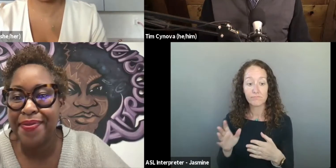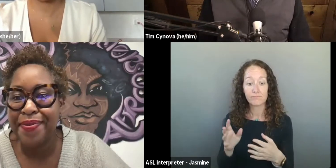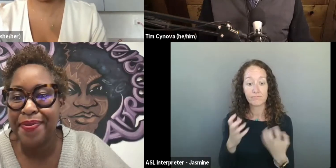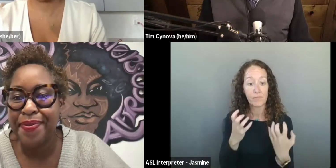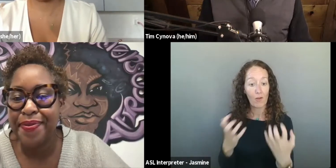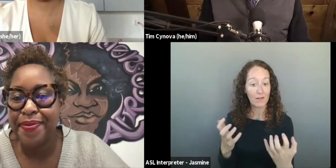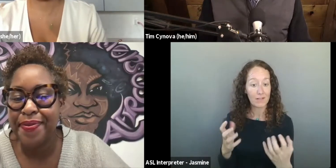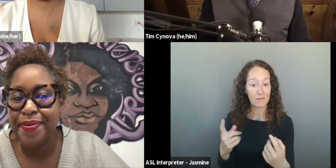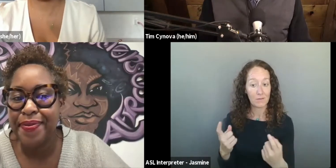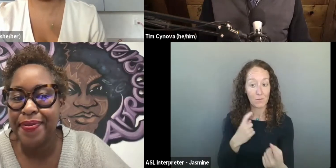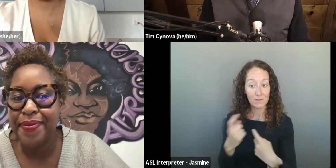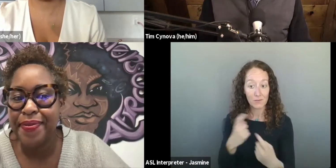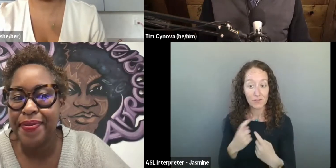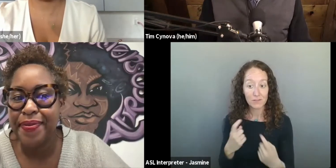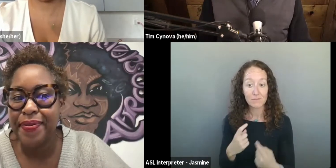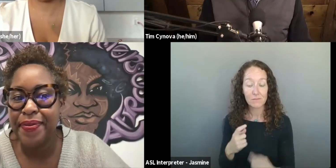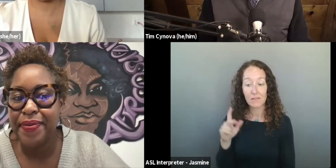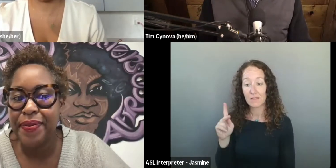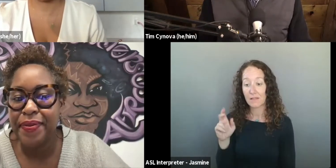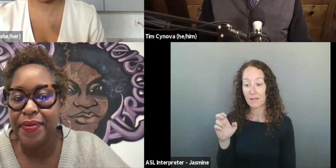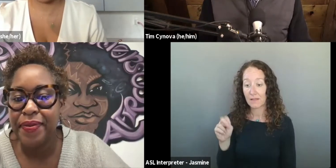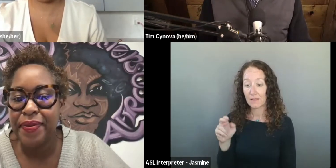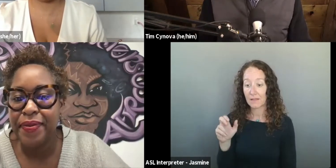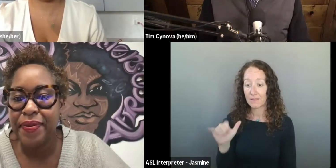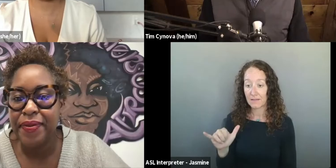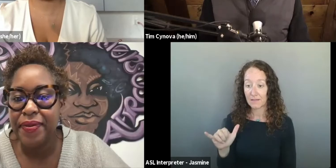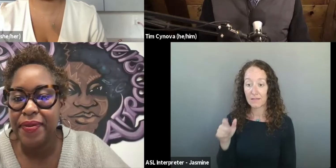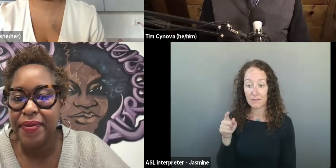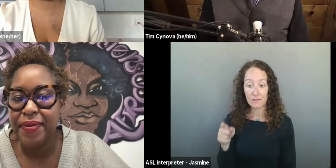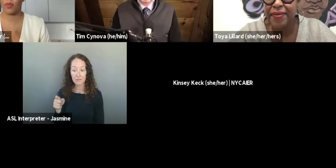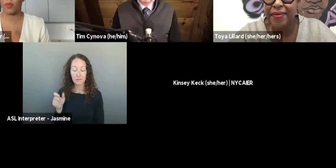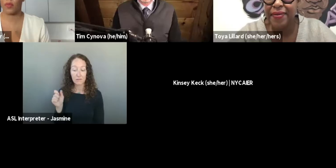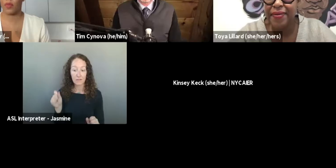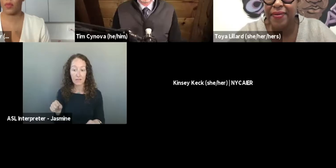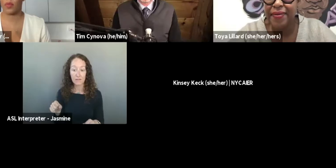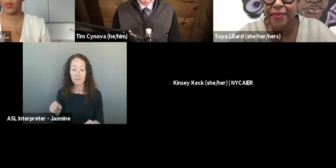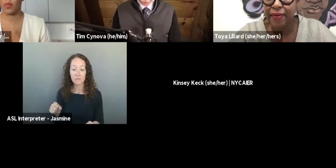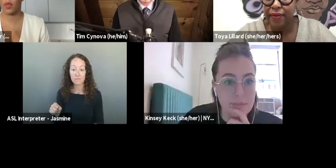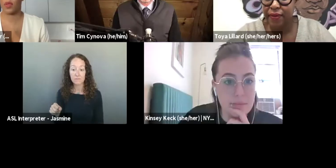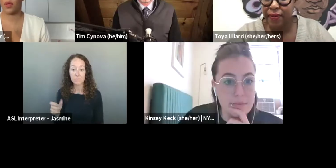questions. Kinsey, can you